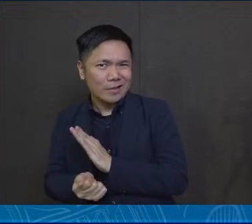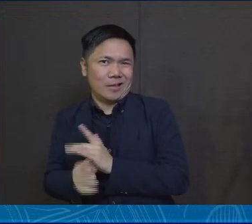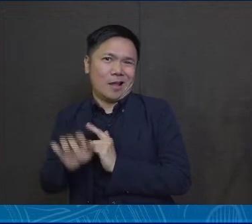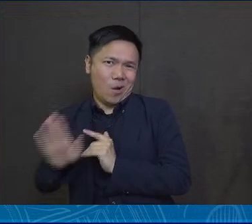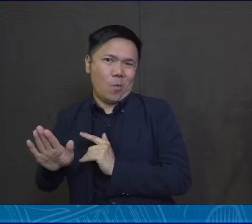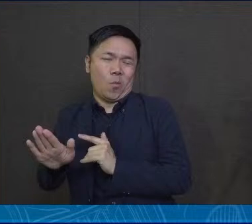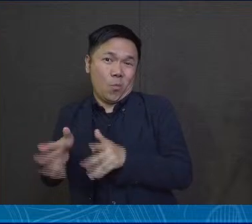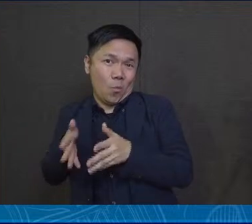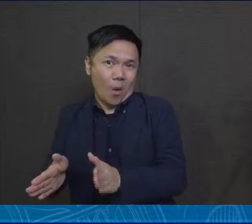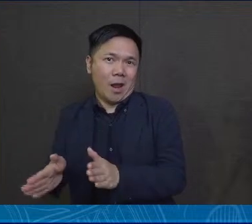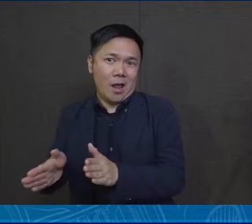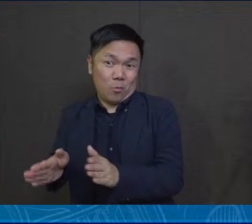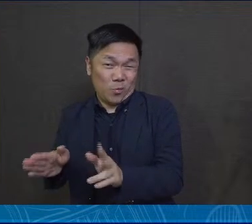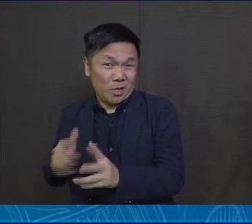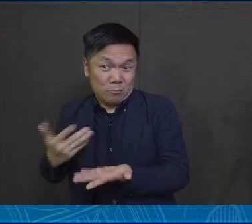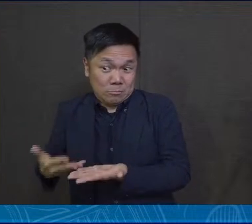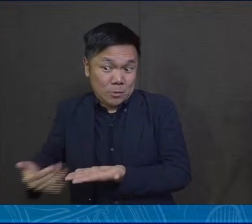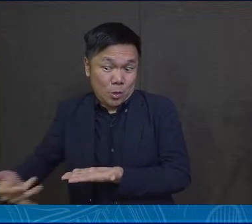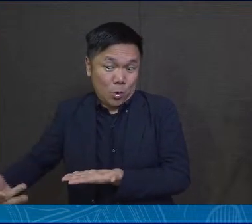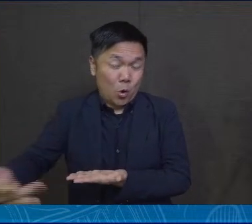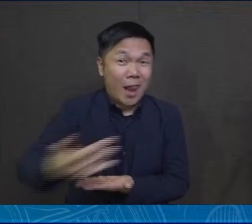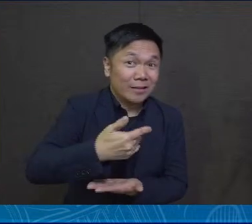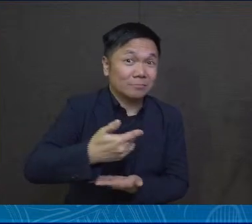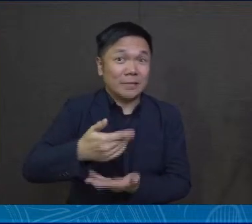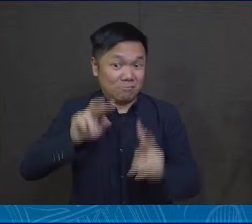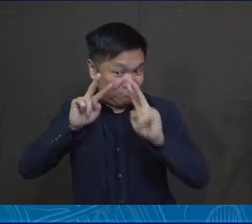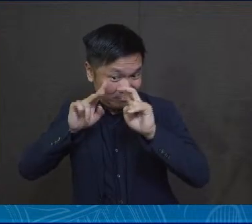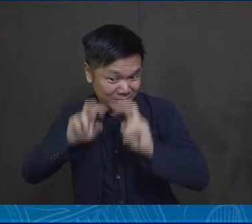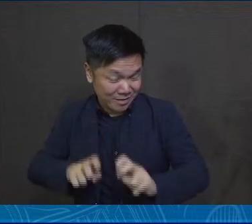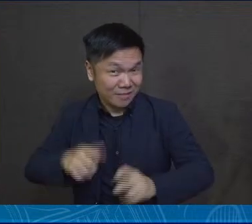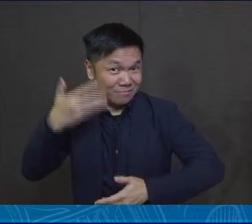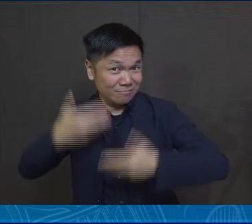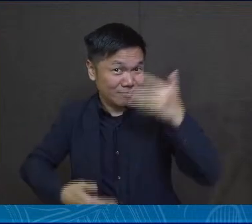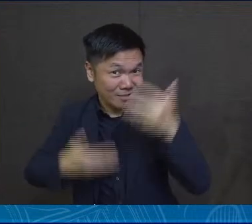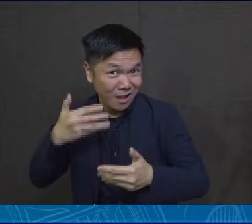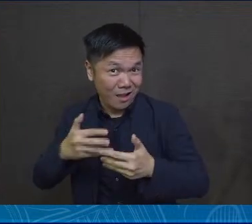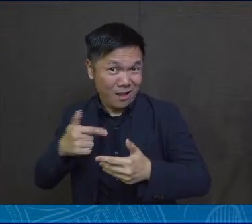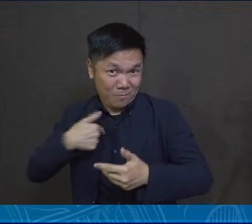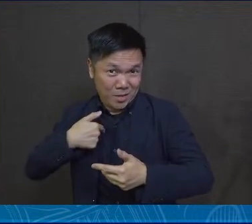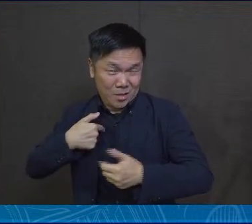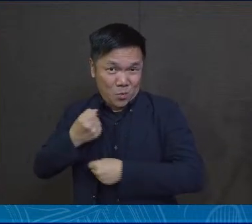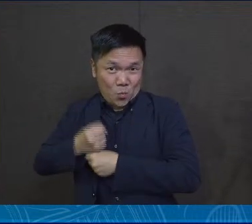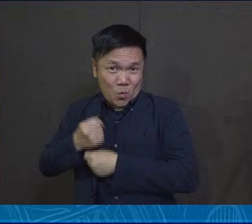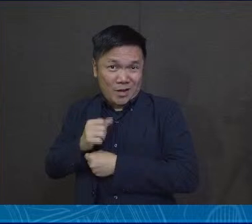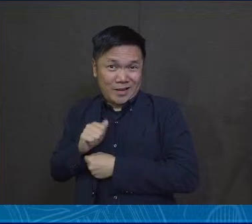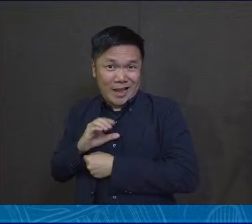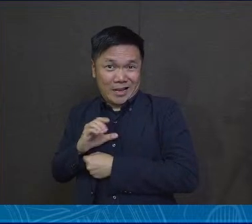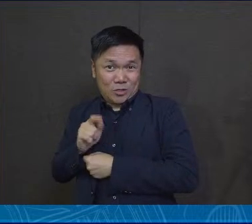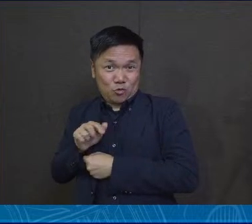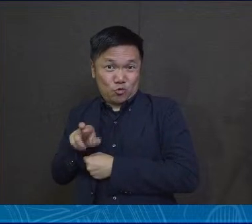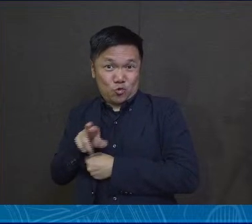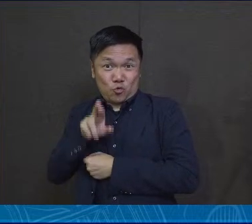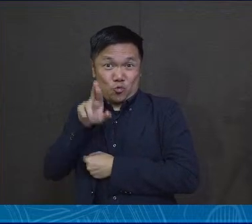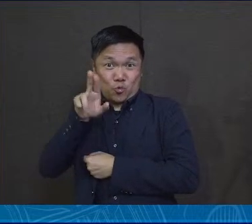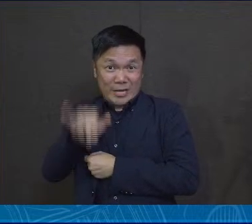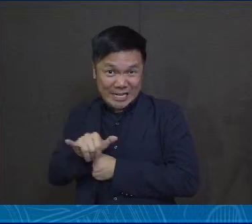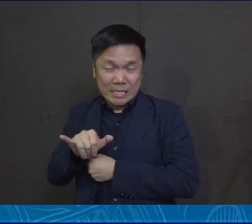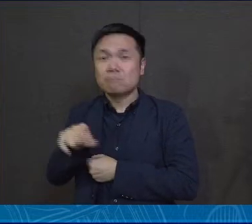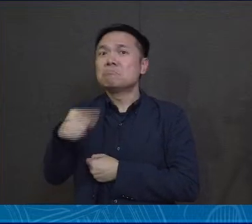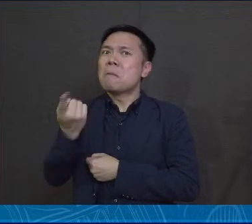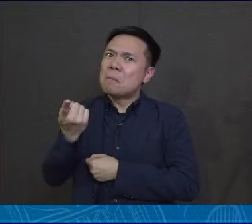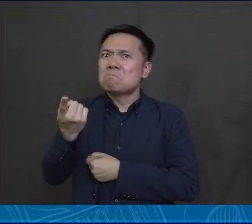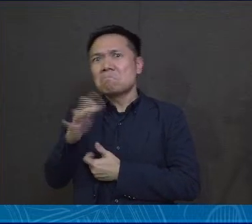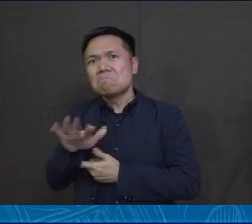it comes to collecting and handling data that is can be used in various different